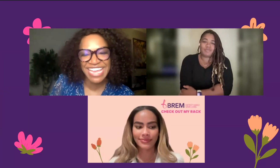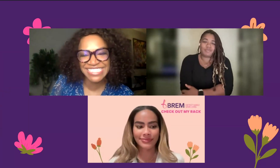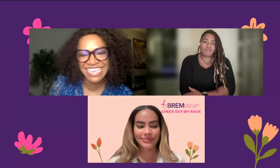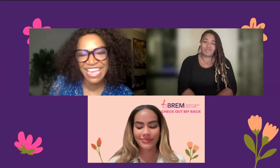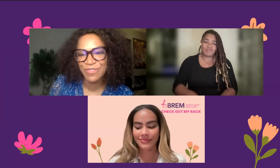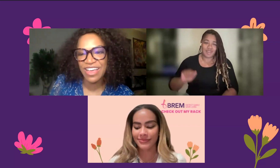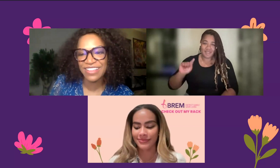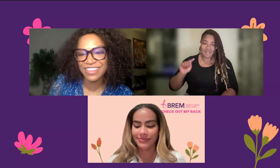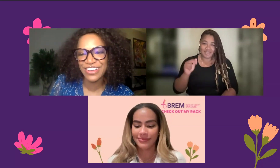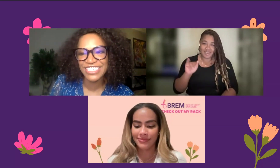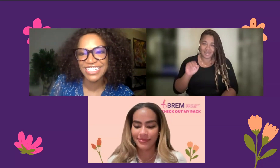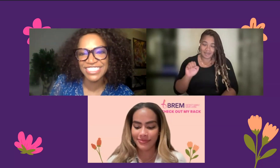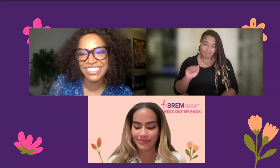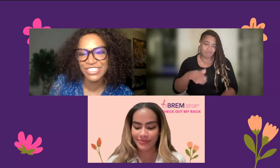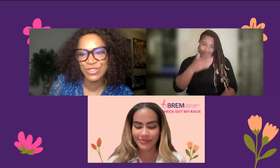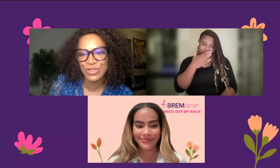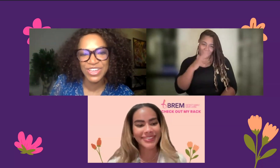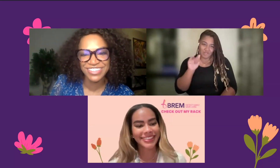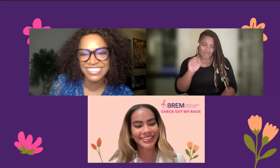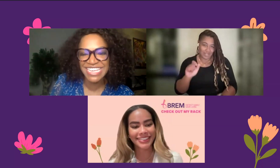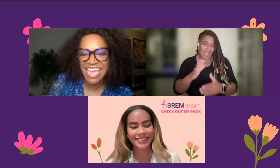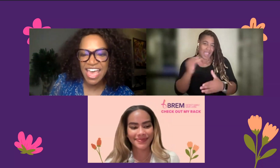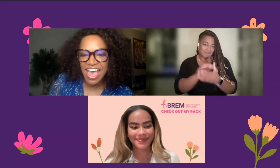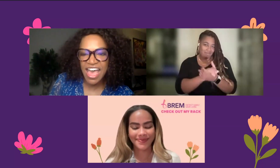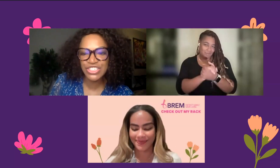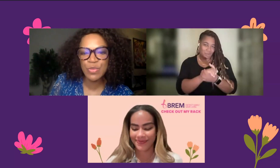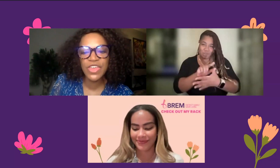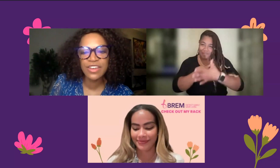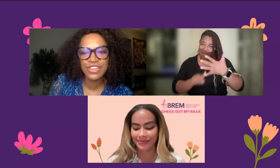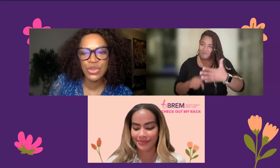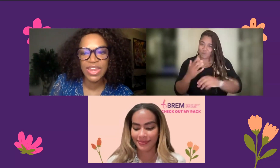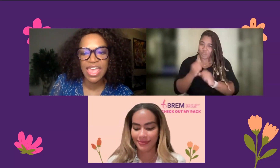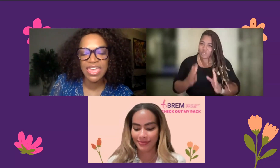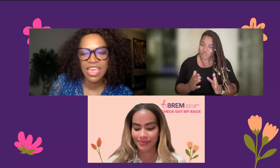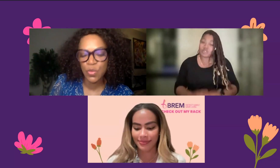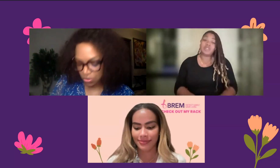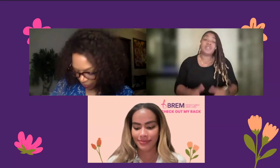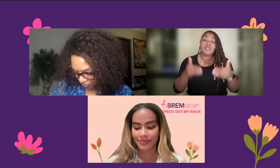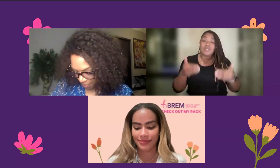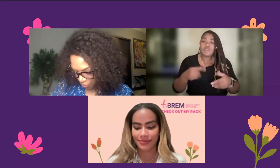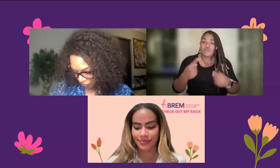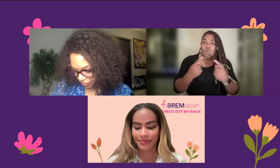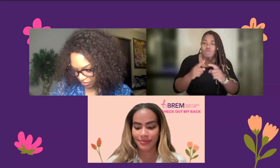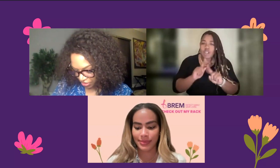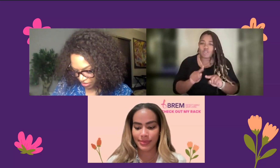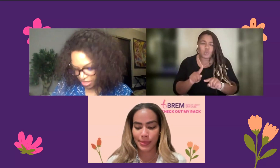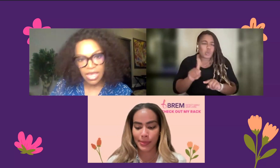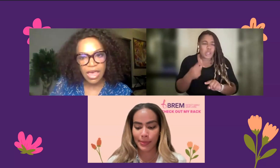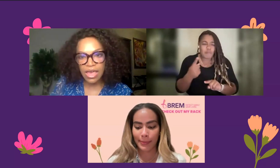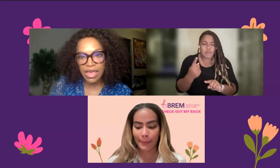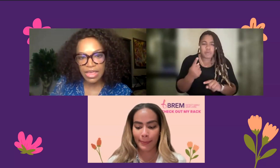Thank you, Cassie, and congratulations to the winners. So moving on to the Q&A, we have a couple of questions